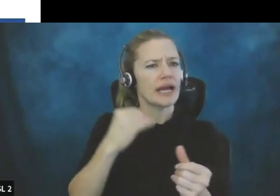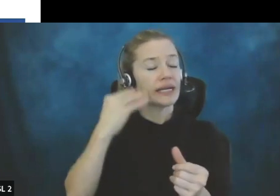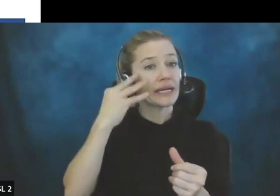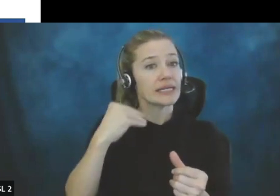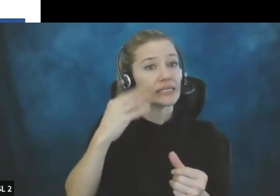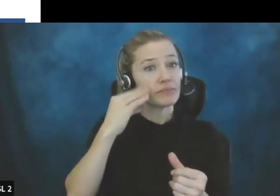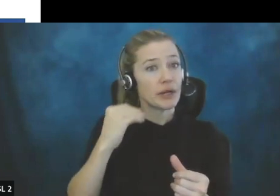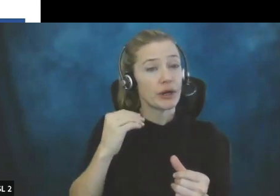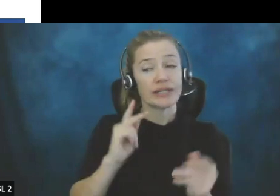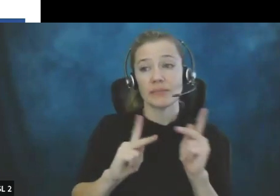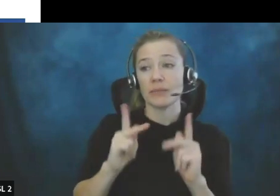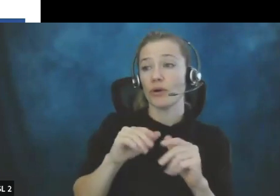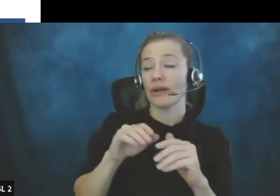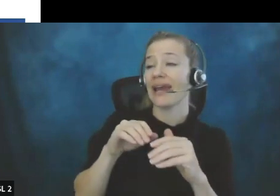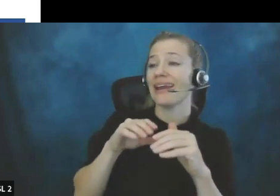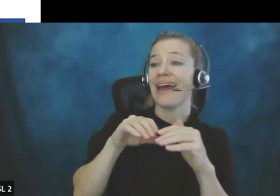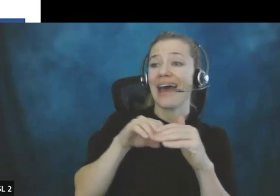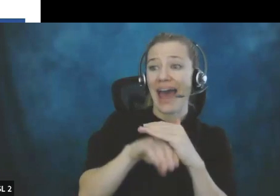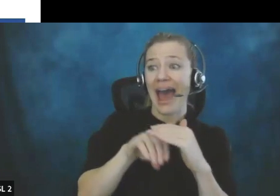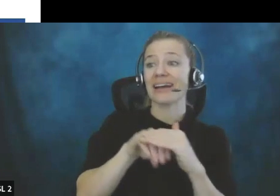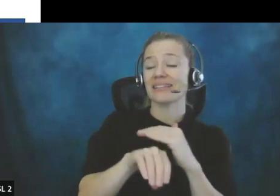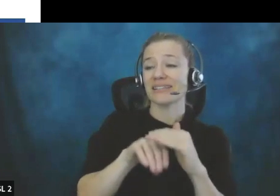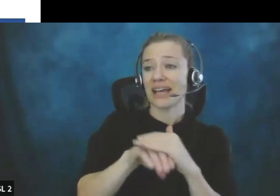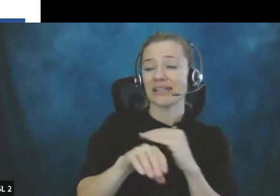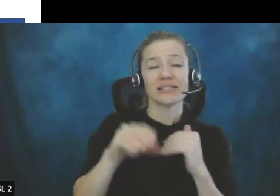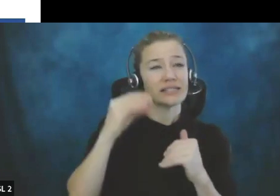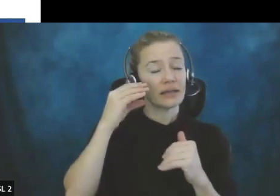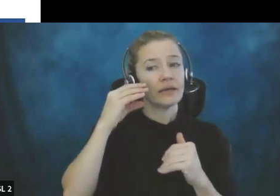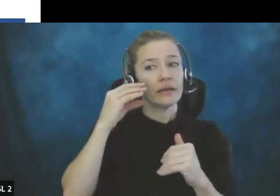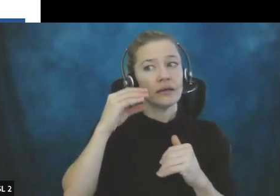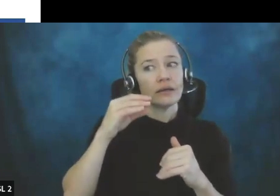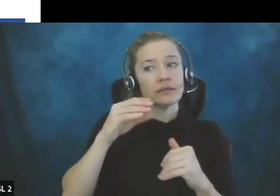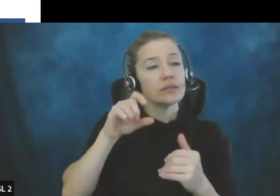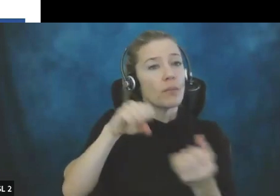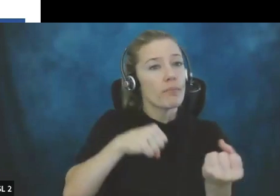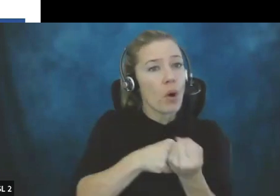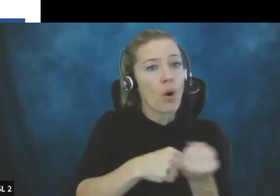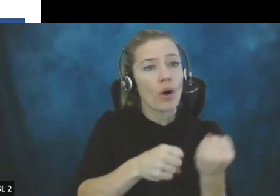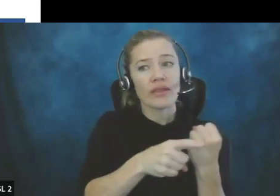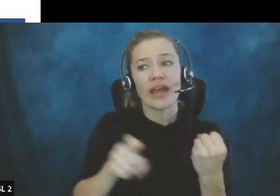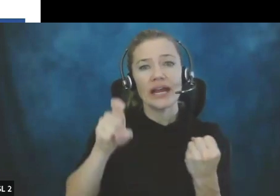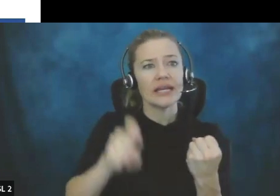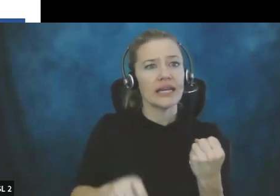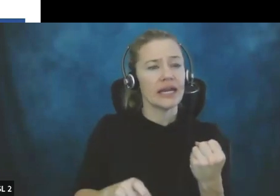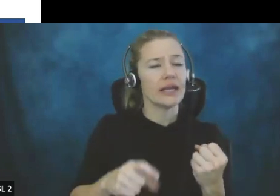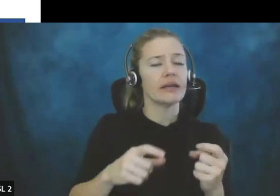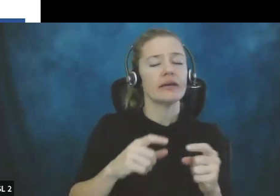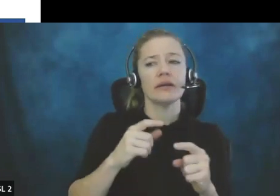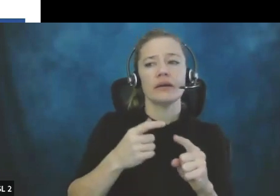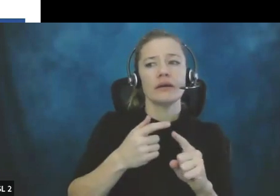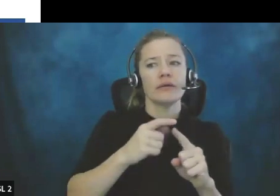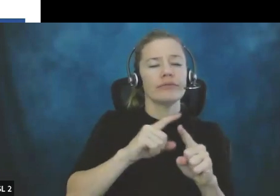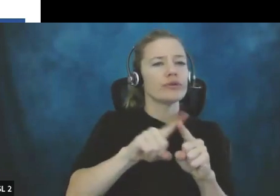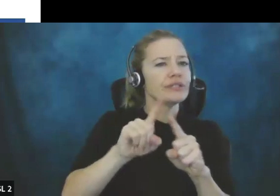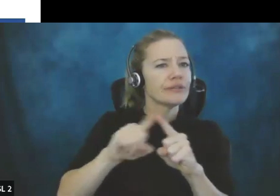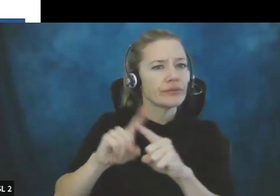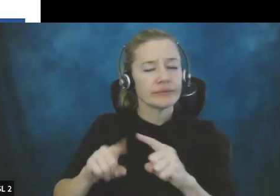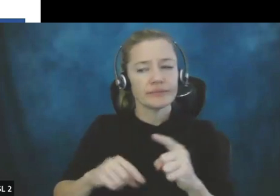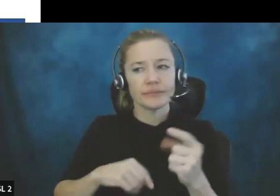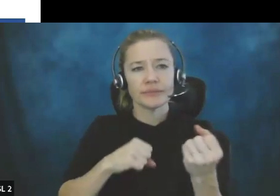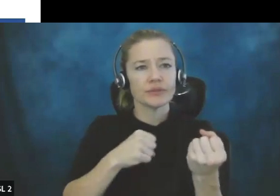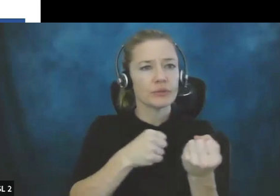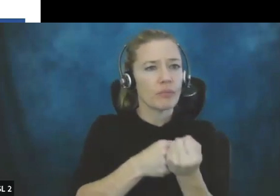streamlined experience for people to access the services they need across multiple systems, multiple funding